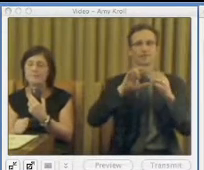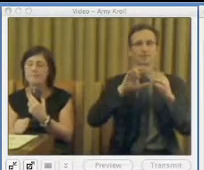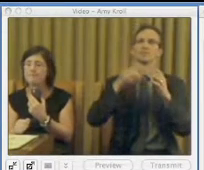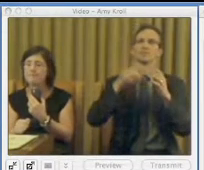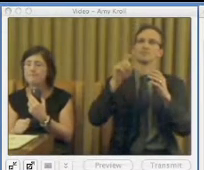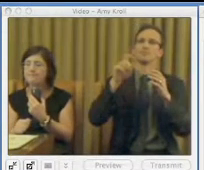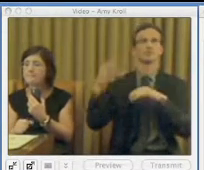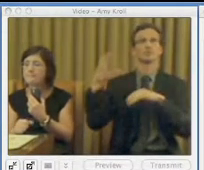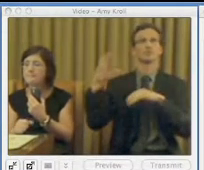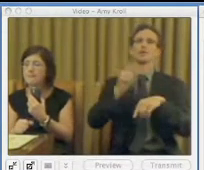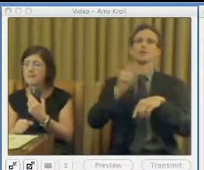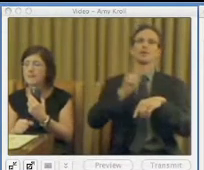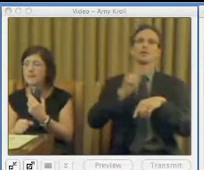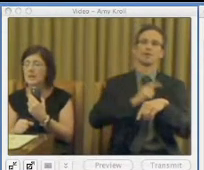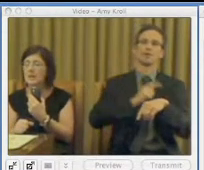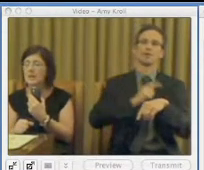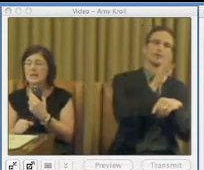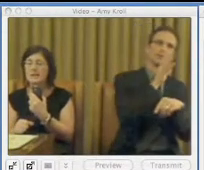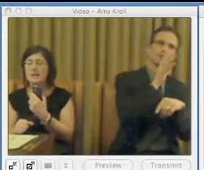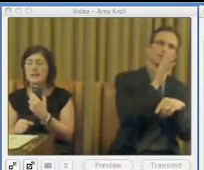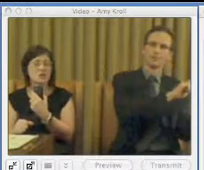them working consecutively.